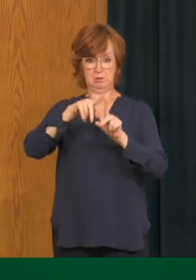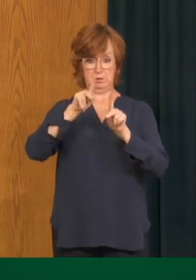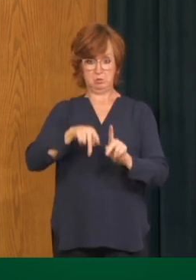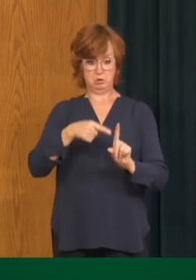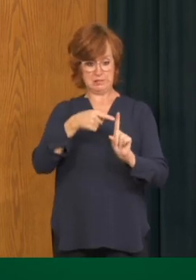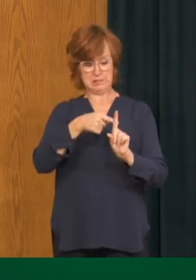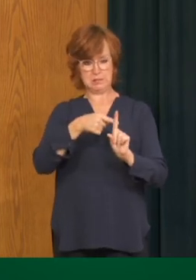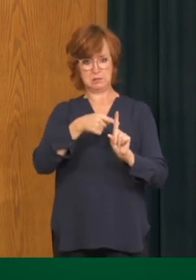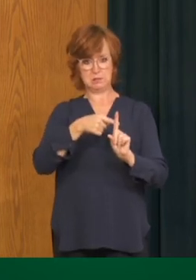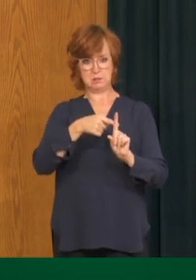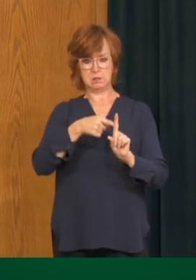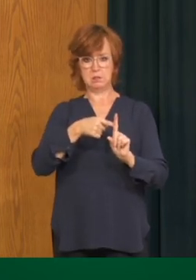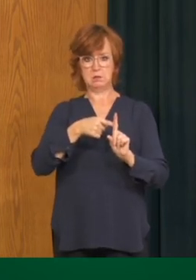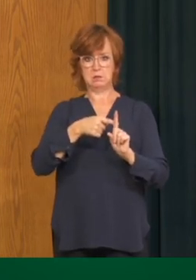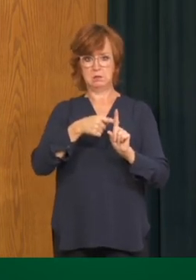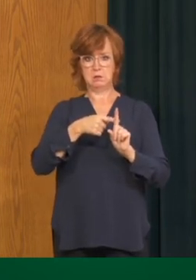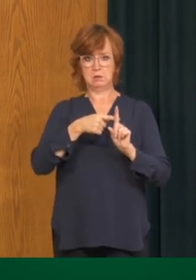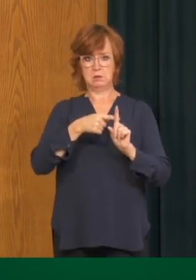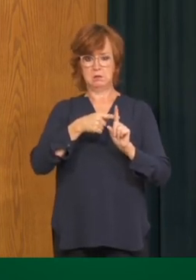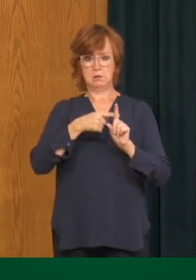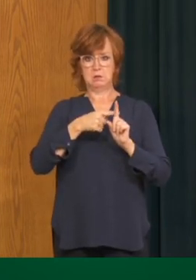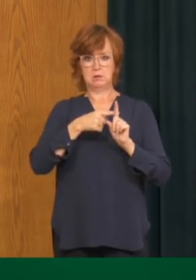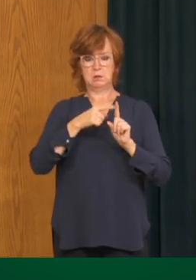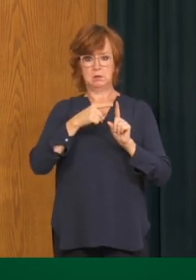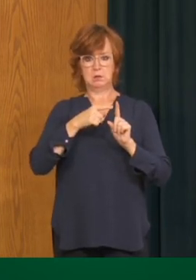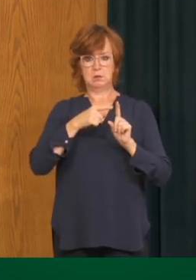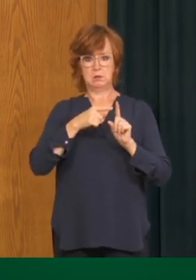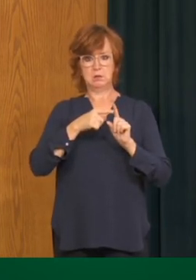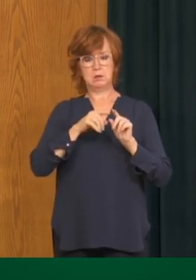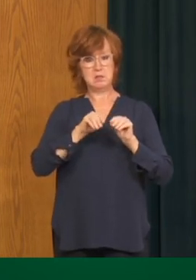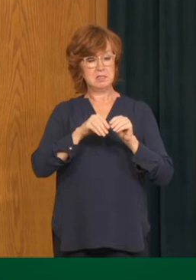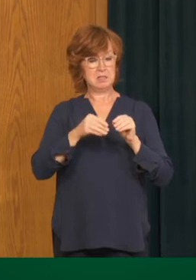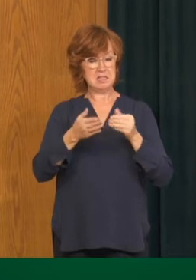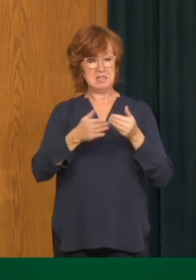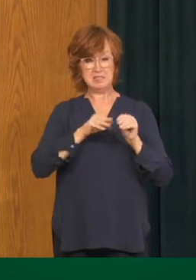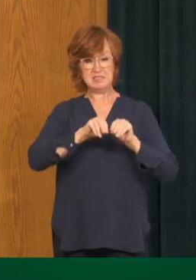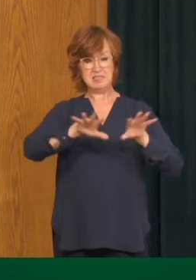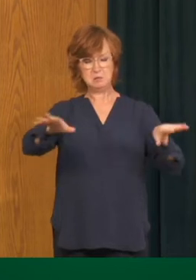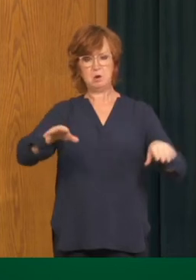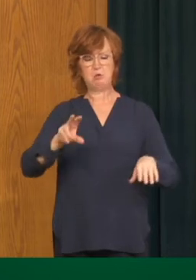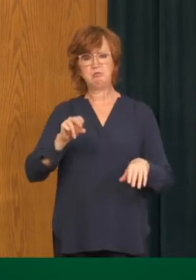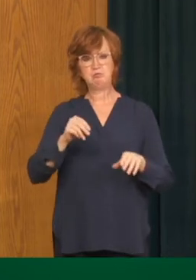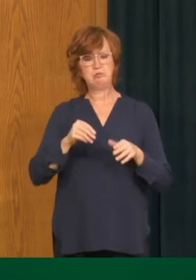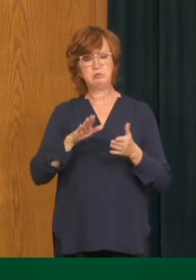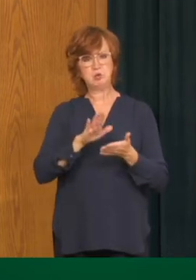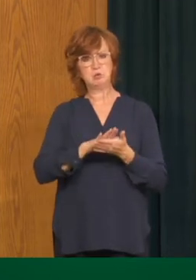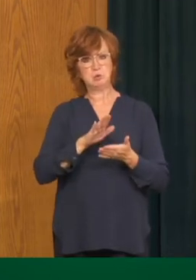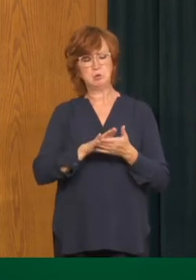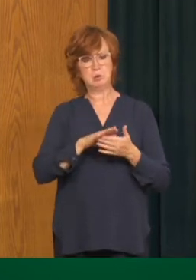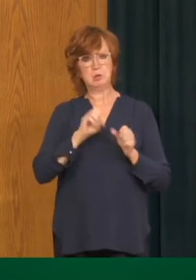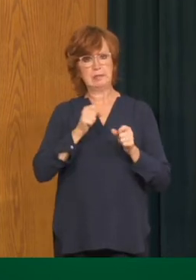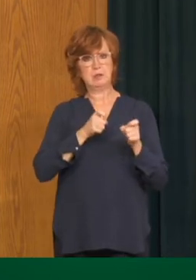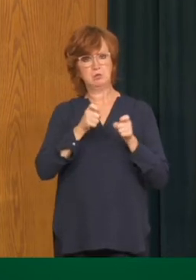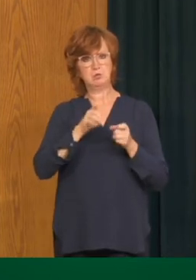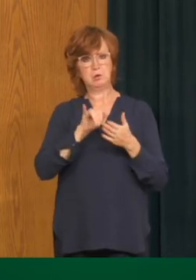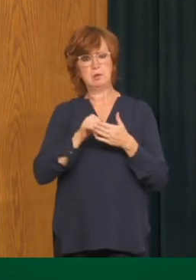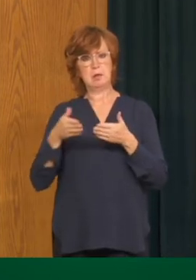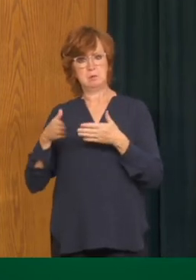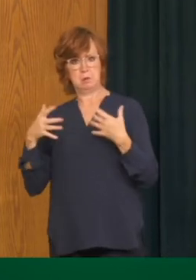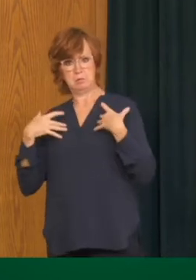who may be going to school, and public health will be working with schools on a day-to-day basis to manage